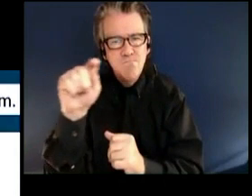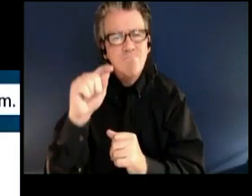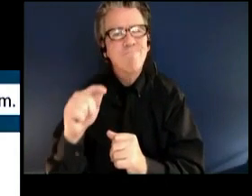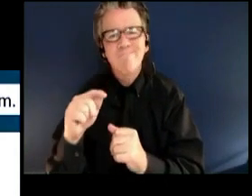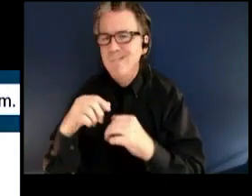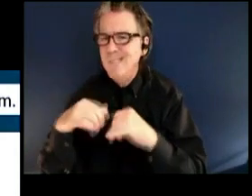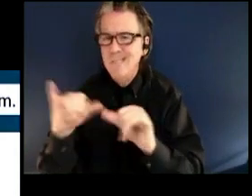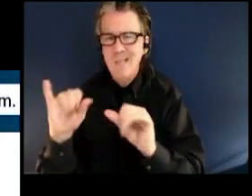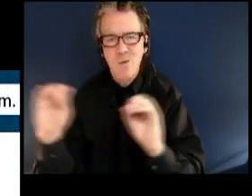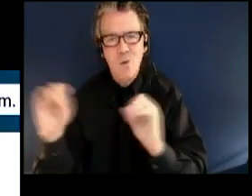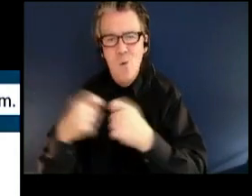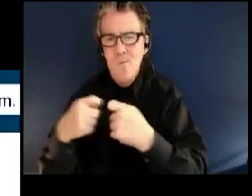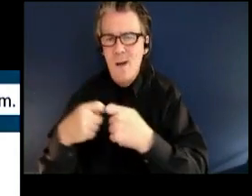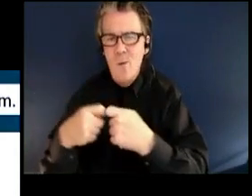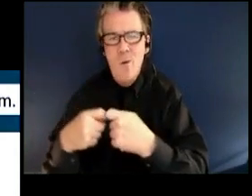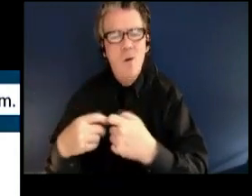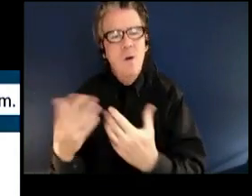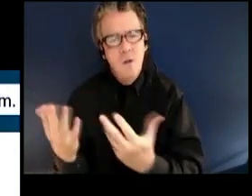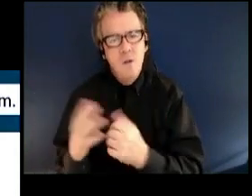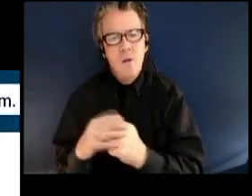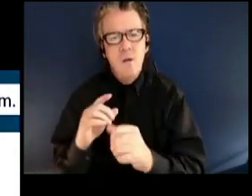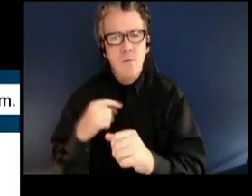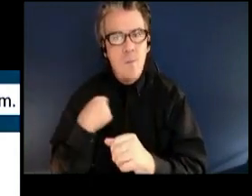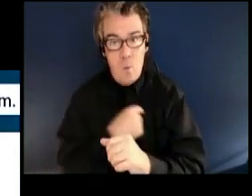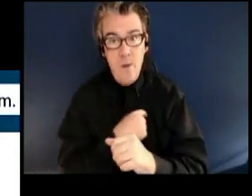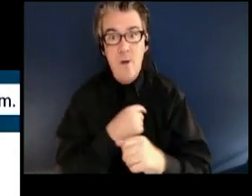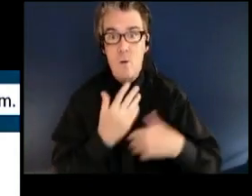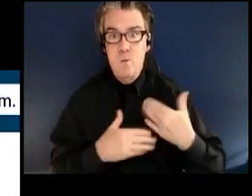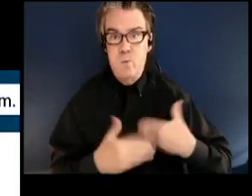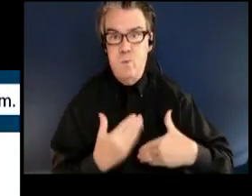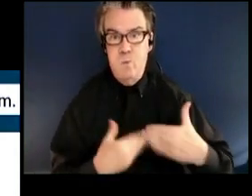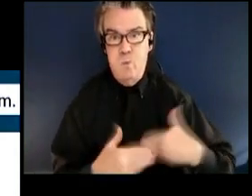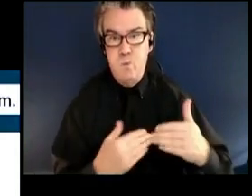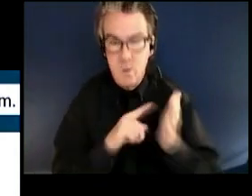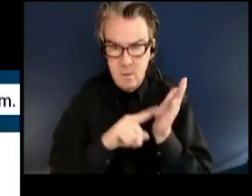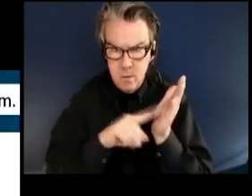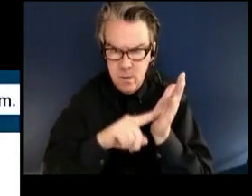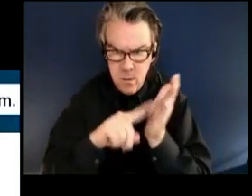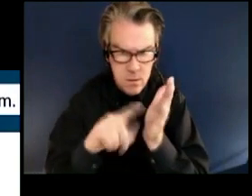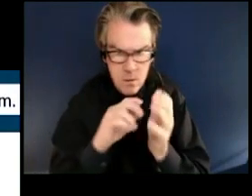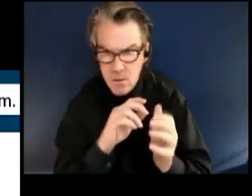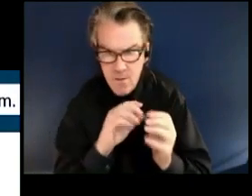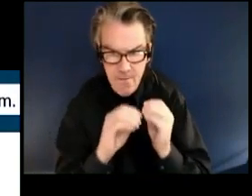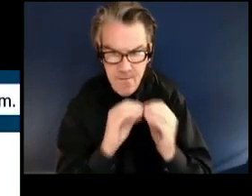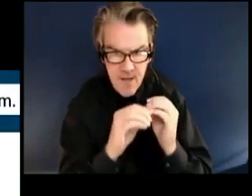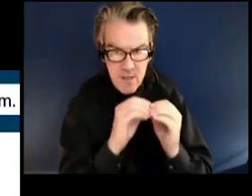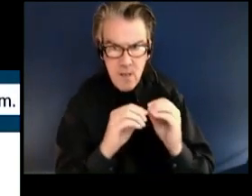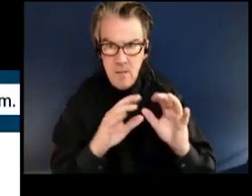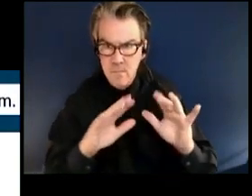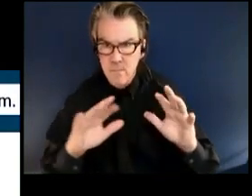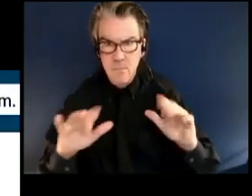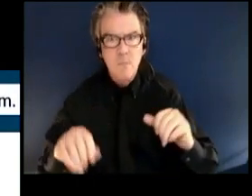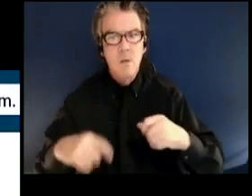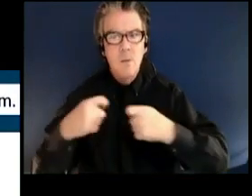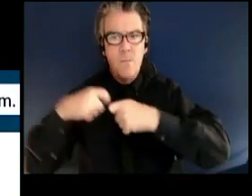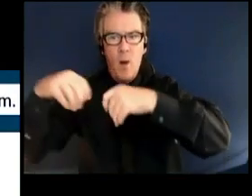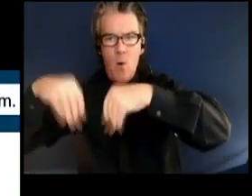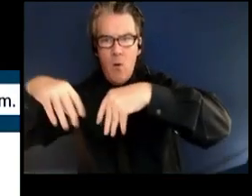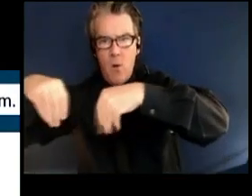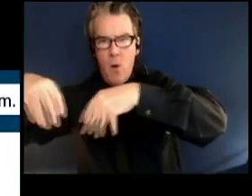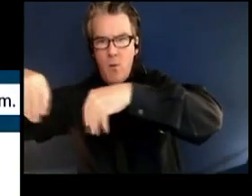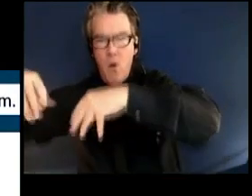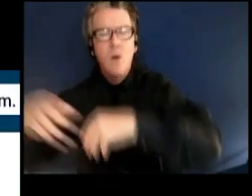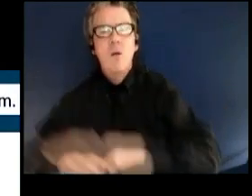we are in the process of patrolling and restoring. We have declared weather all clears for every